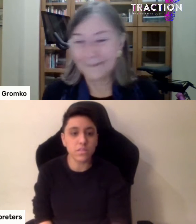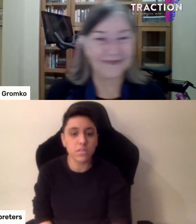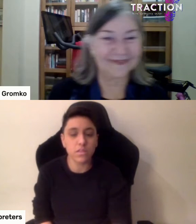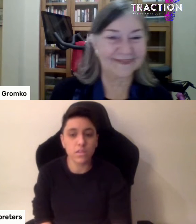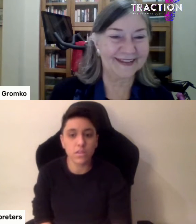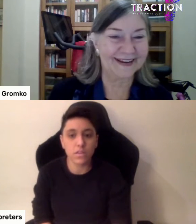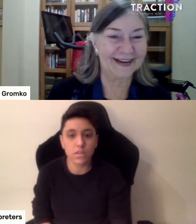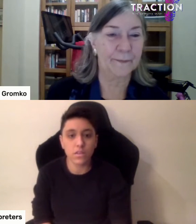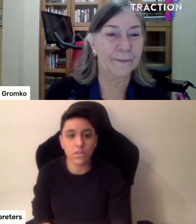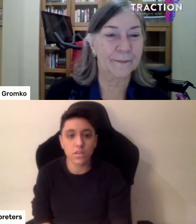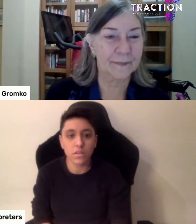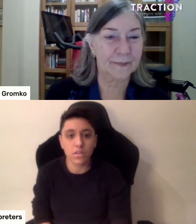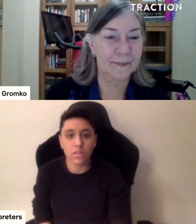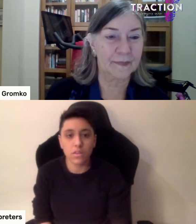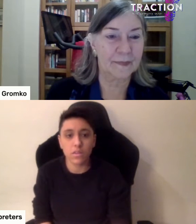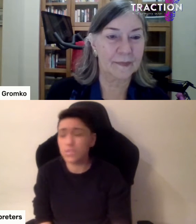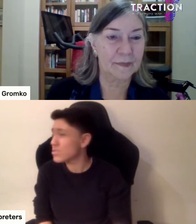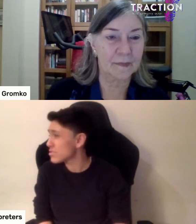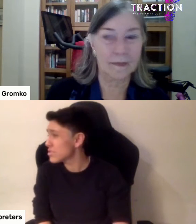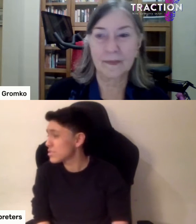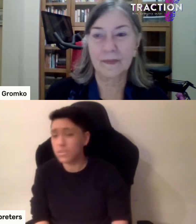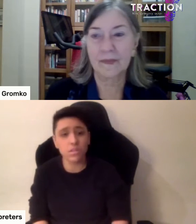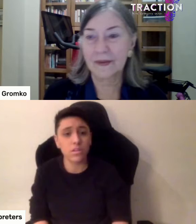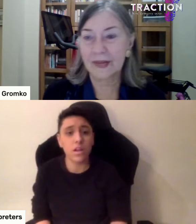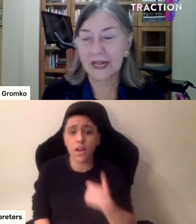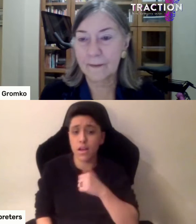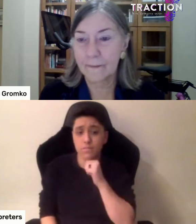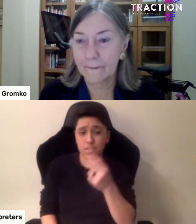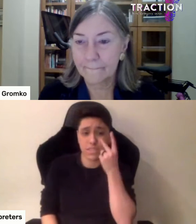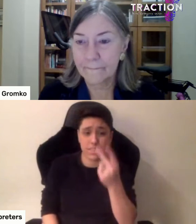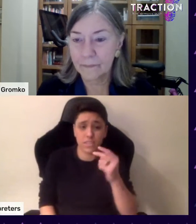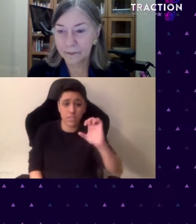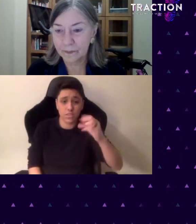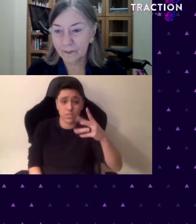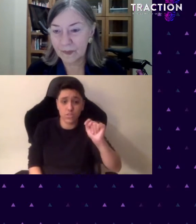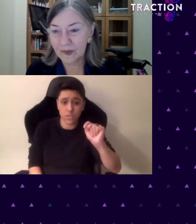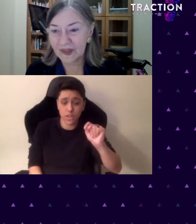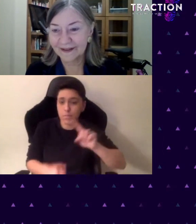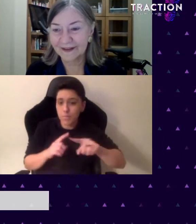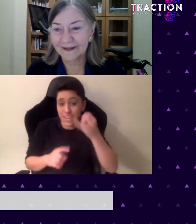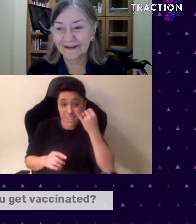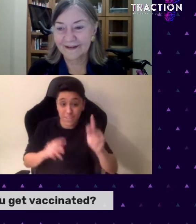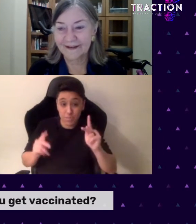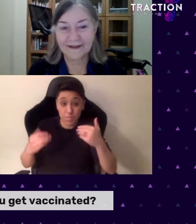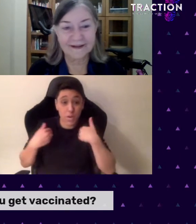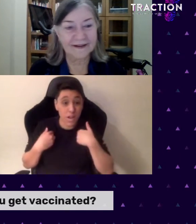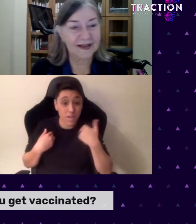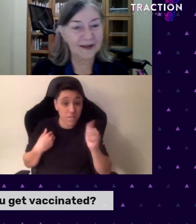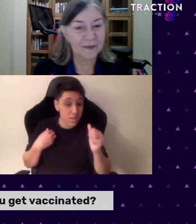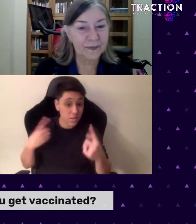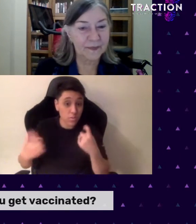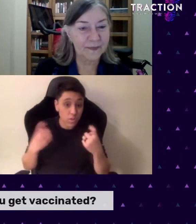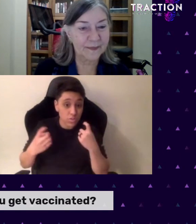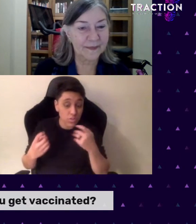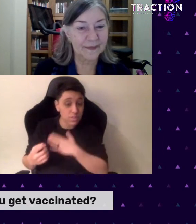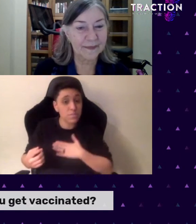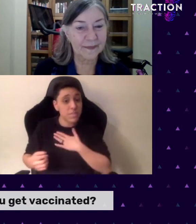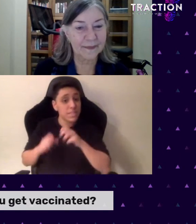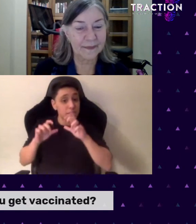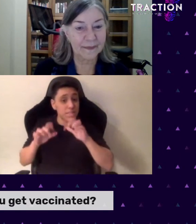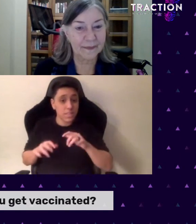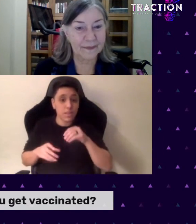I'm not seeing the chat, but I want to just, if people have questions, put them in the chat and we